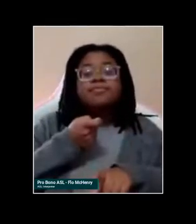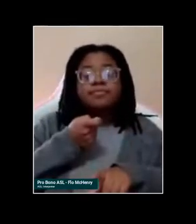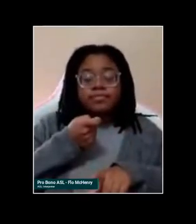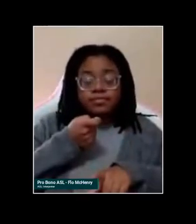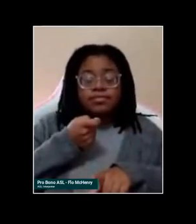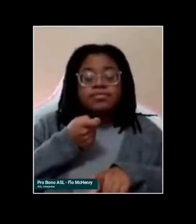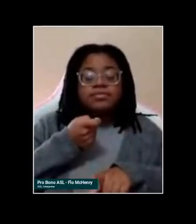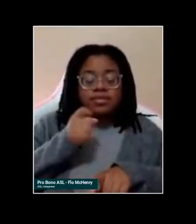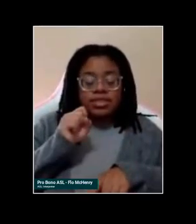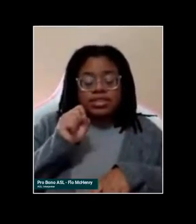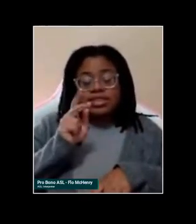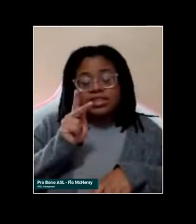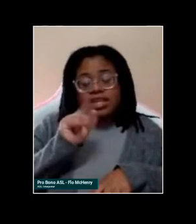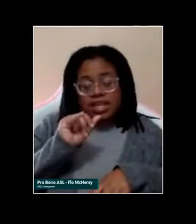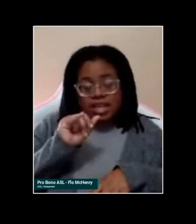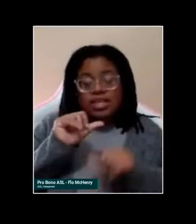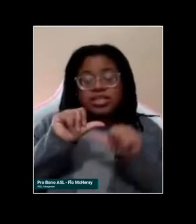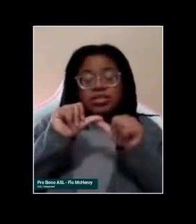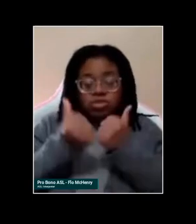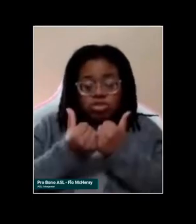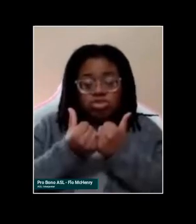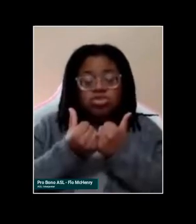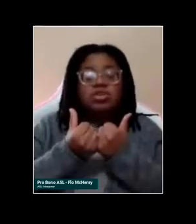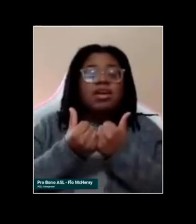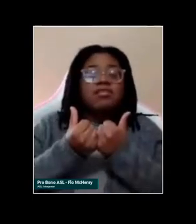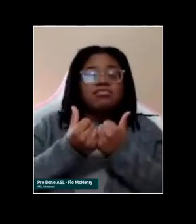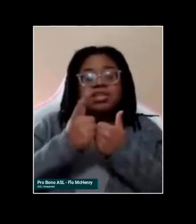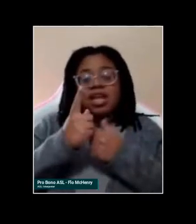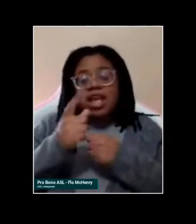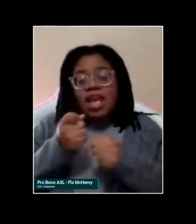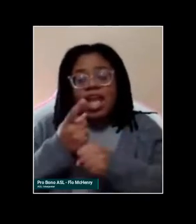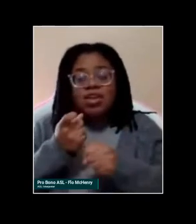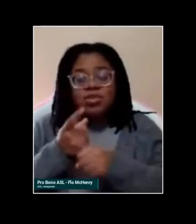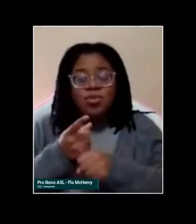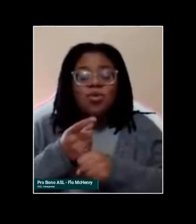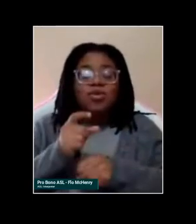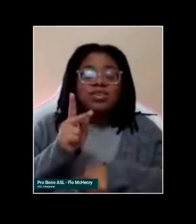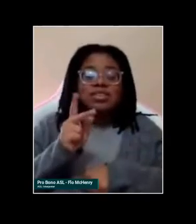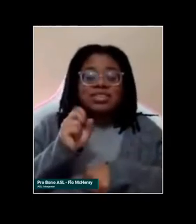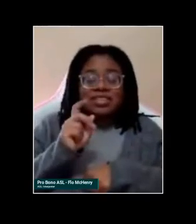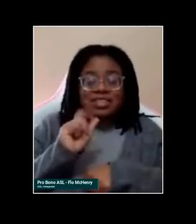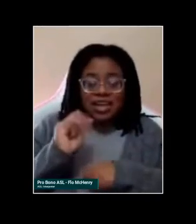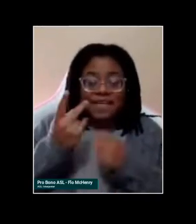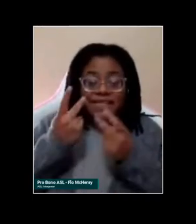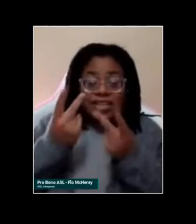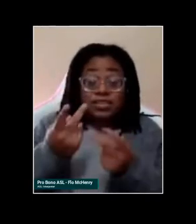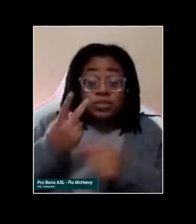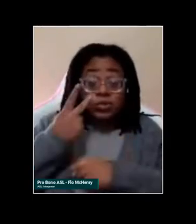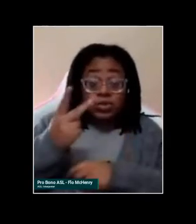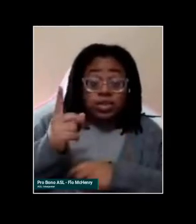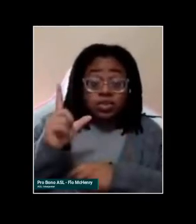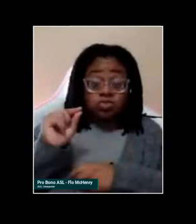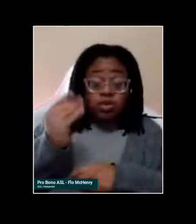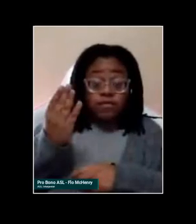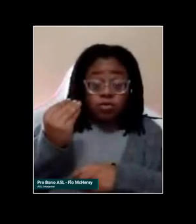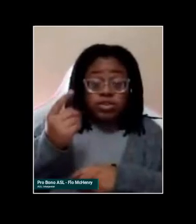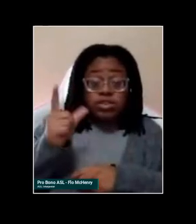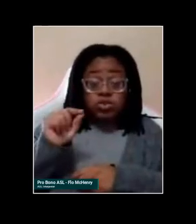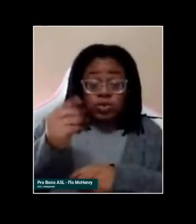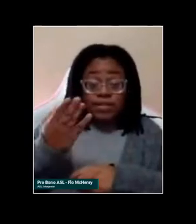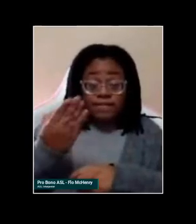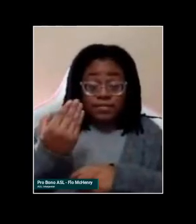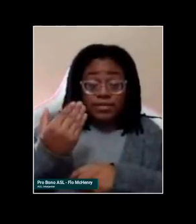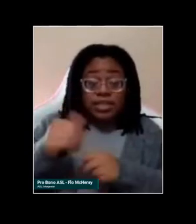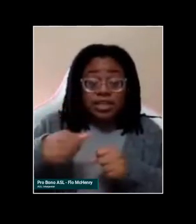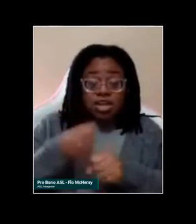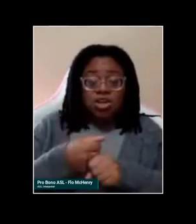the Ski Association annual ski area visits. And you can see here in the 2014-2015 year,